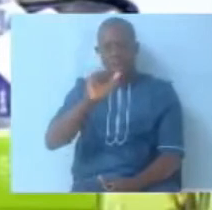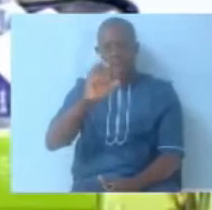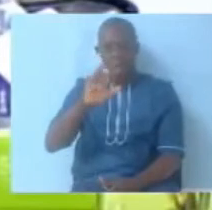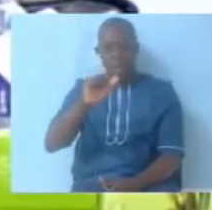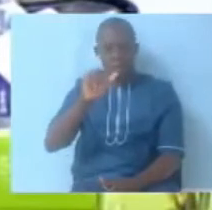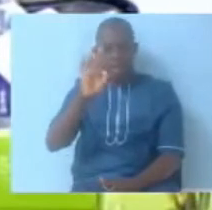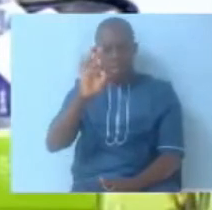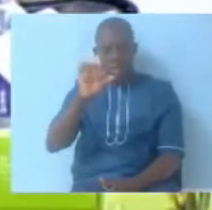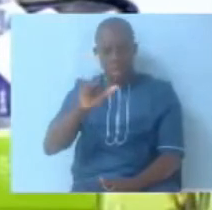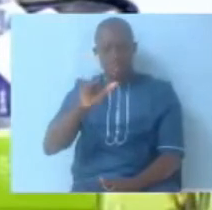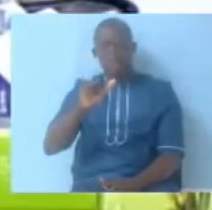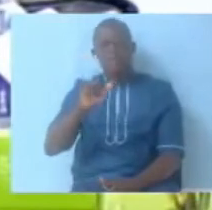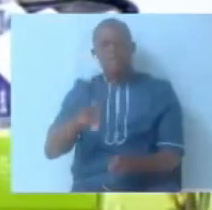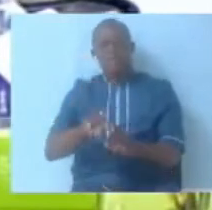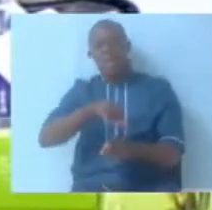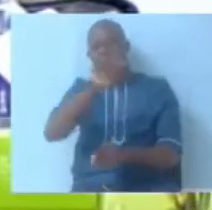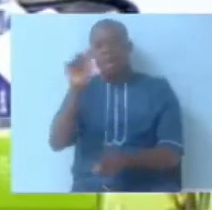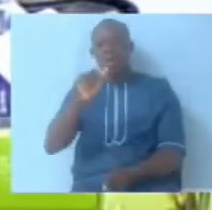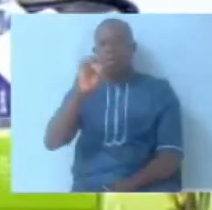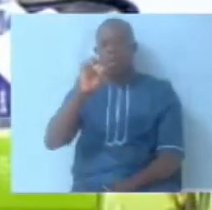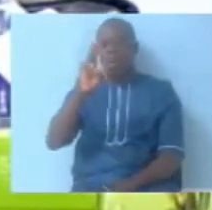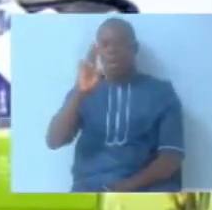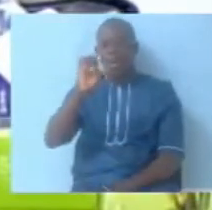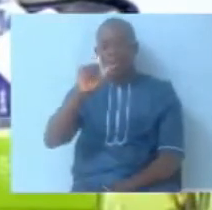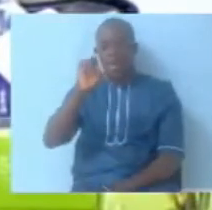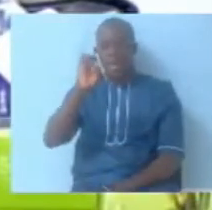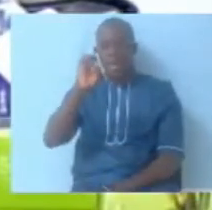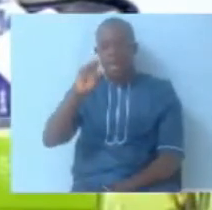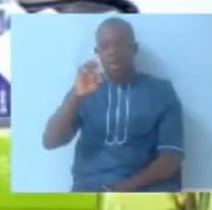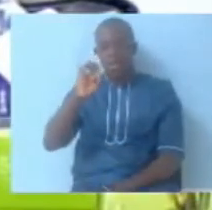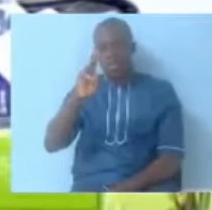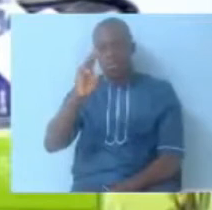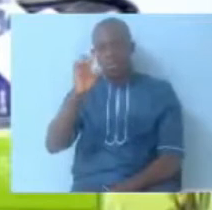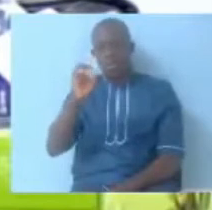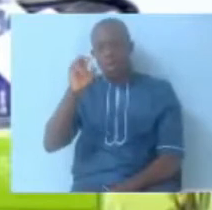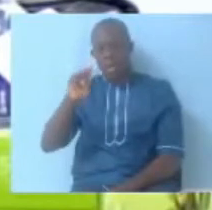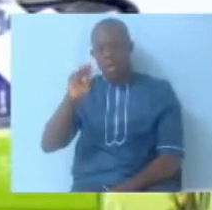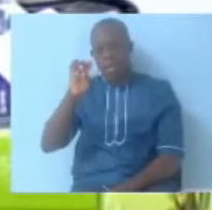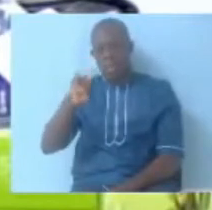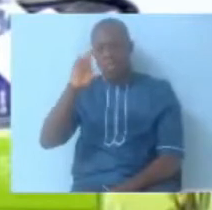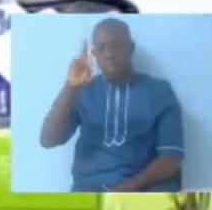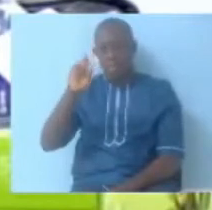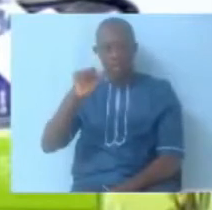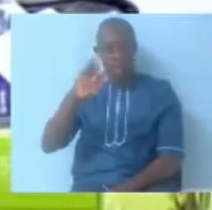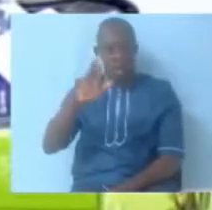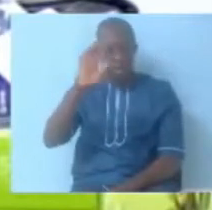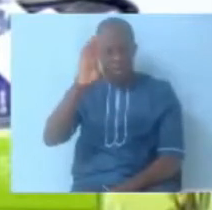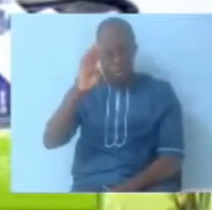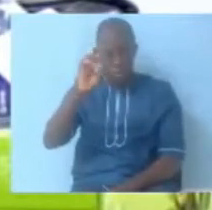Dabo. Wotembo abetarla mufula le tema Surahata Jane wala Usenu ONM Dabo. So following this